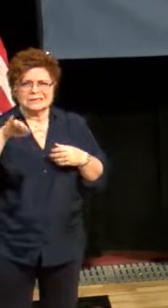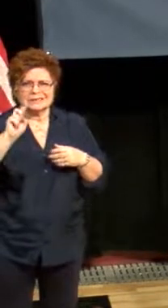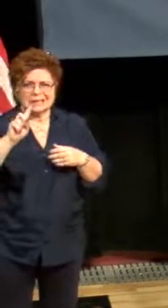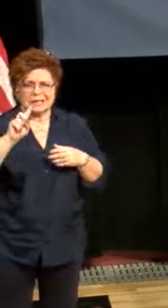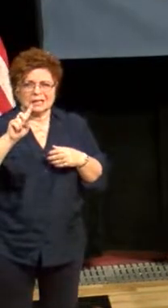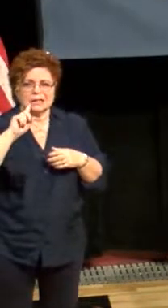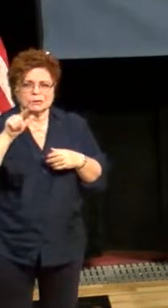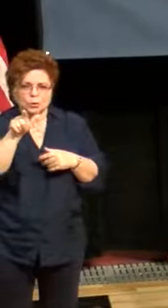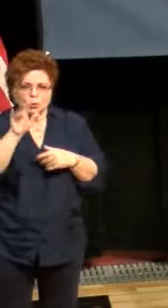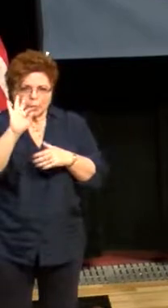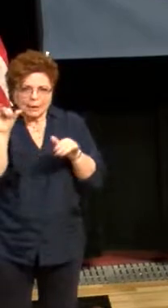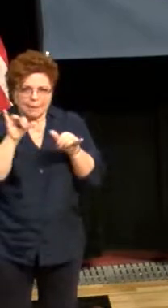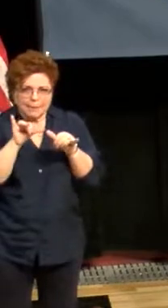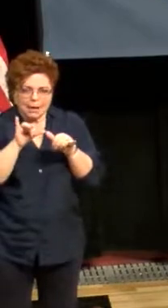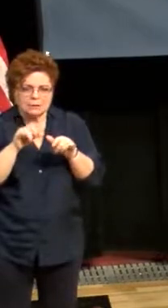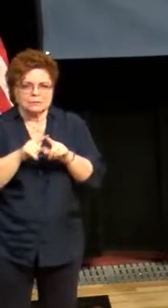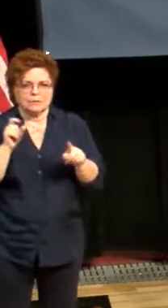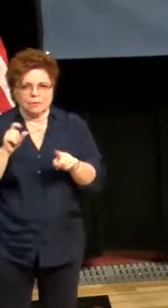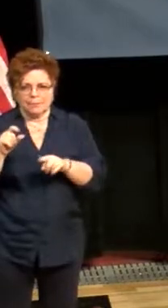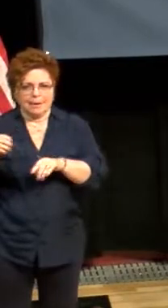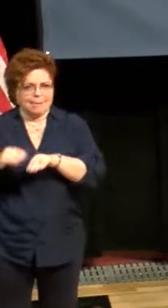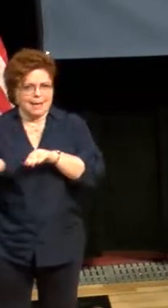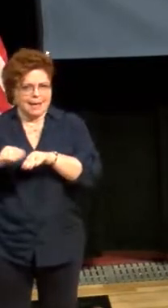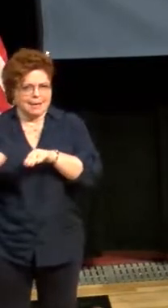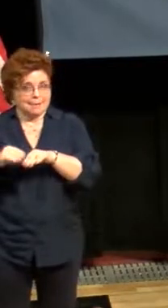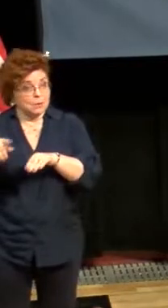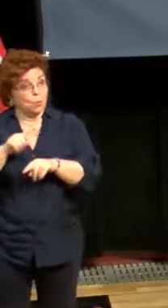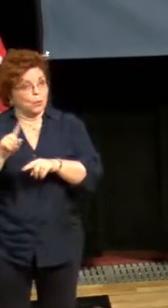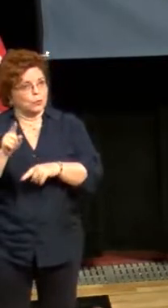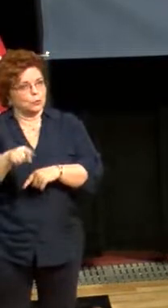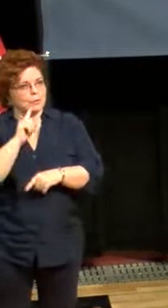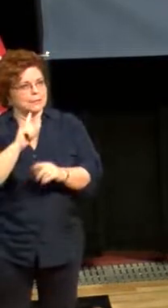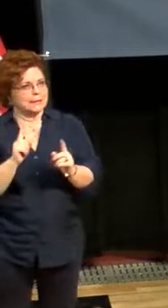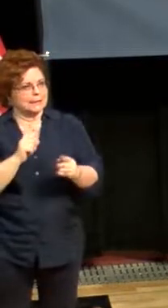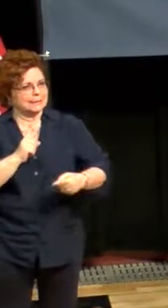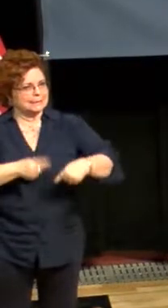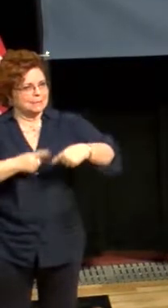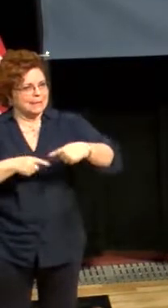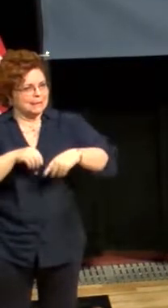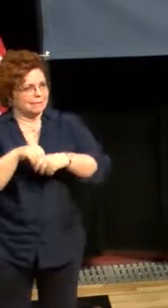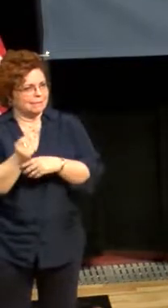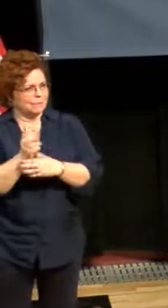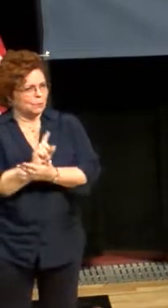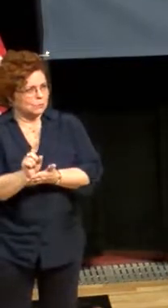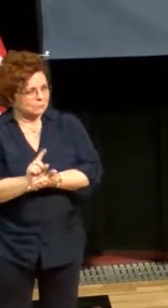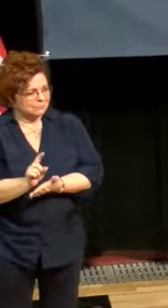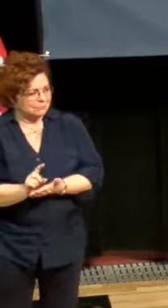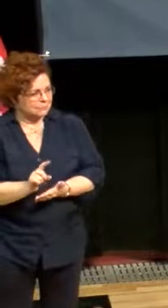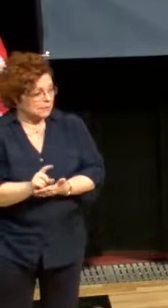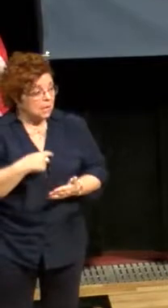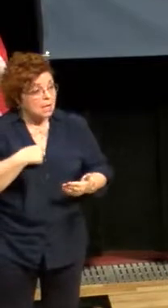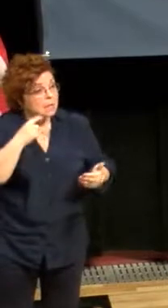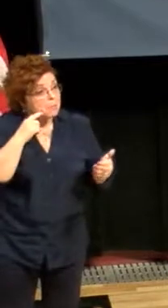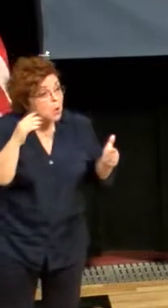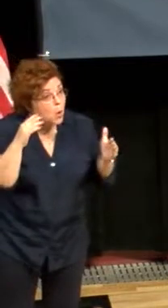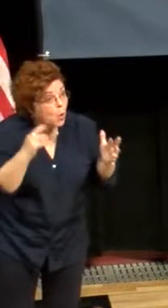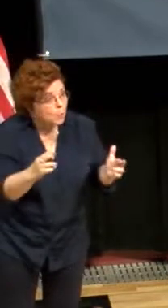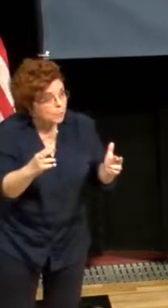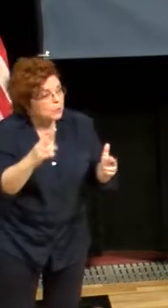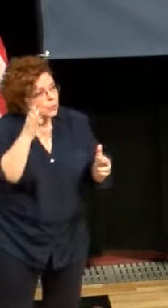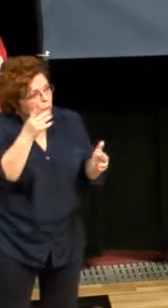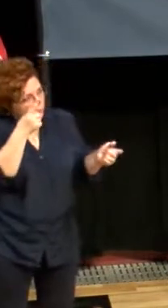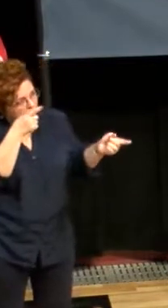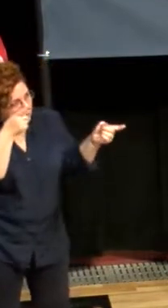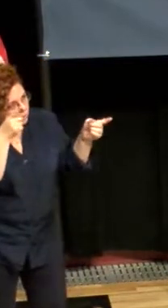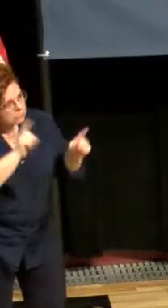from Miami, where you and the other Democrats are going to be debating in a few weeks, and I'm hoping that you will agree